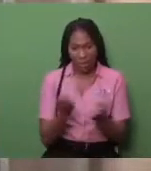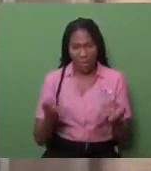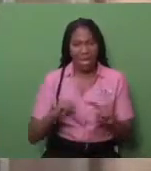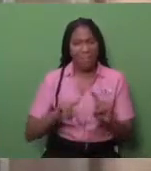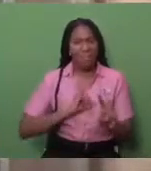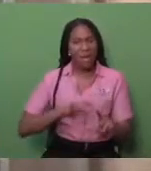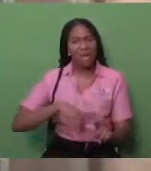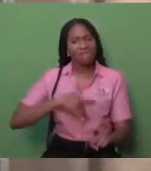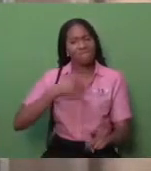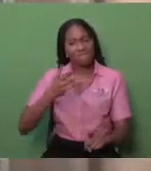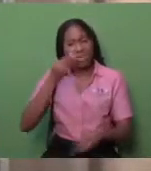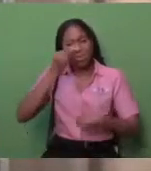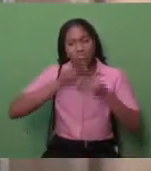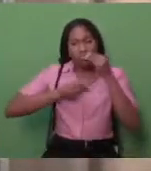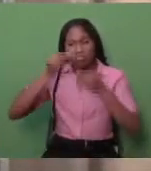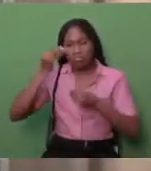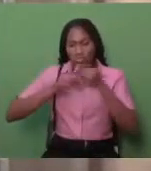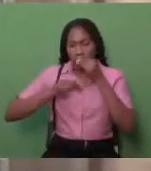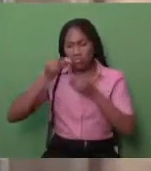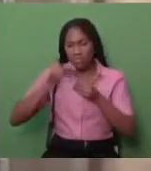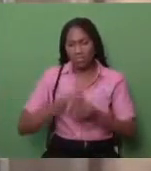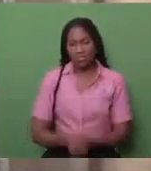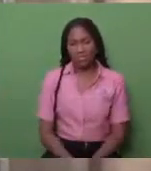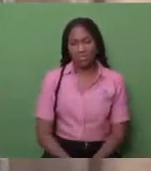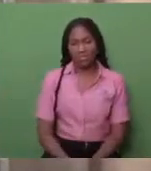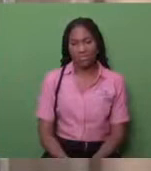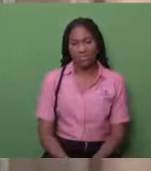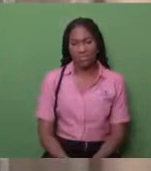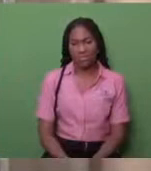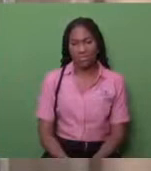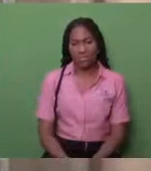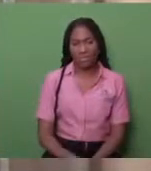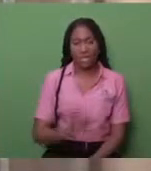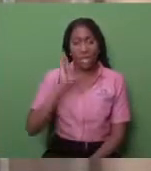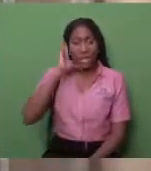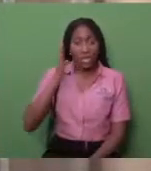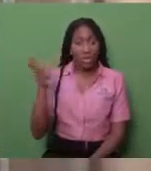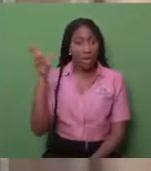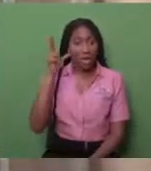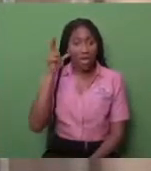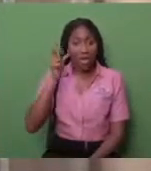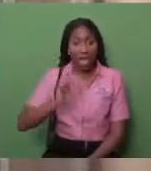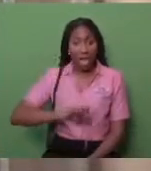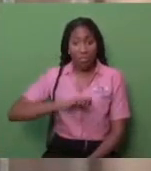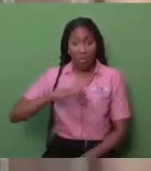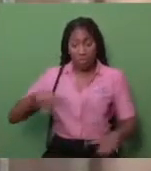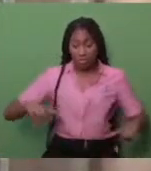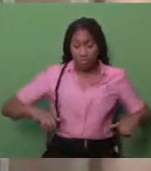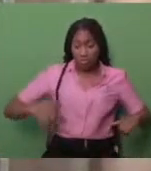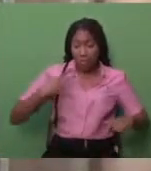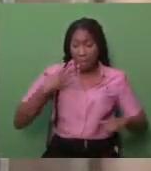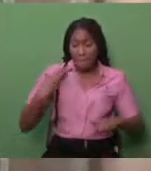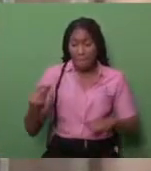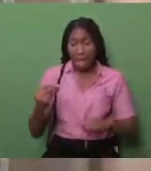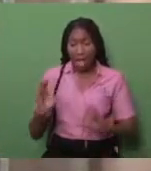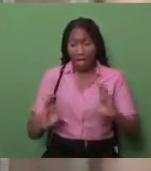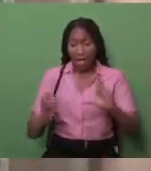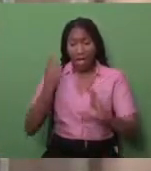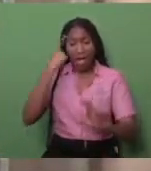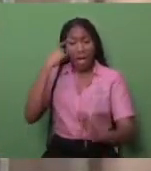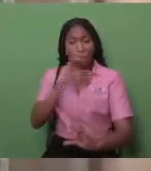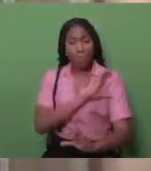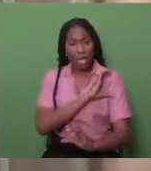the TTPS and the country. You will hear them boast about purchasing vehicles for the police. Again, the estimates reveal the